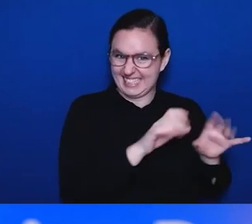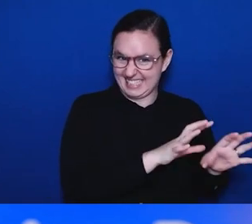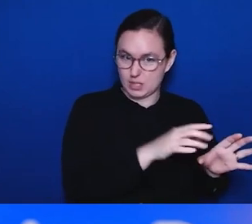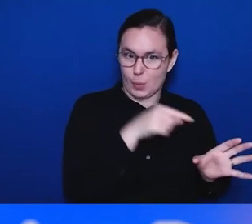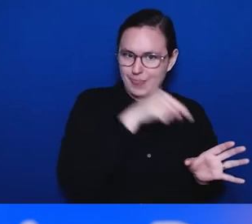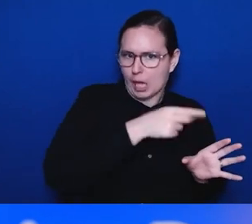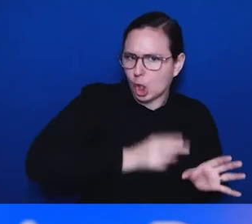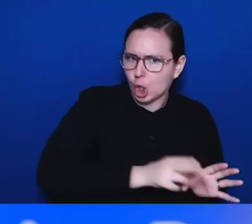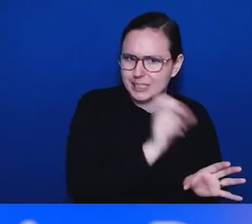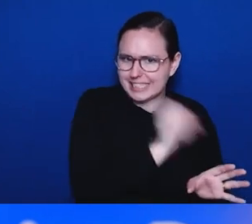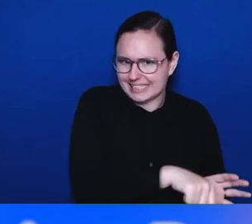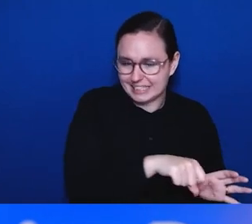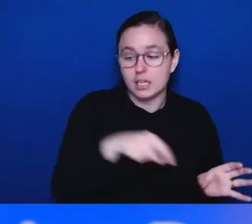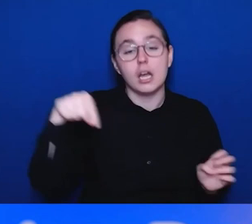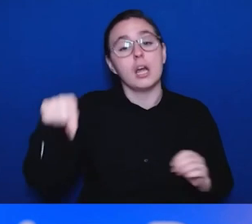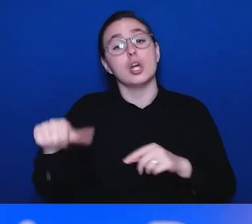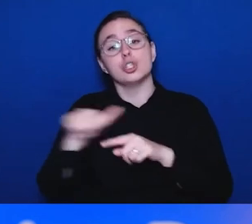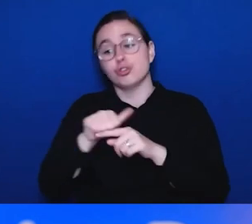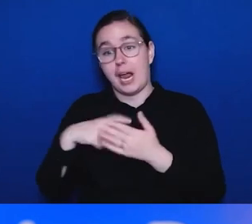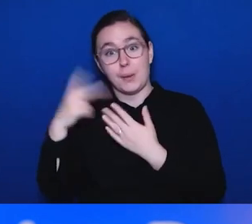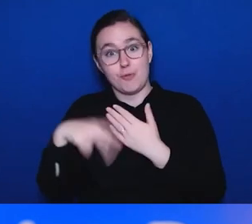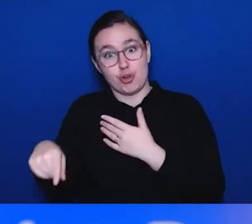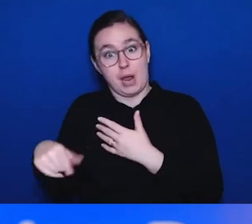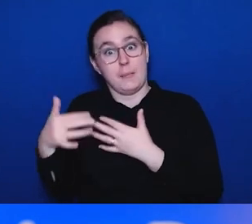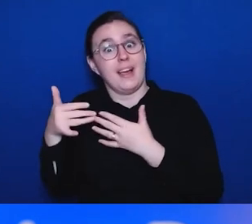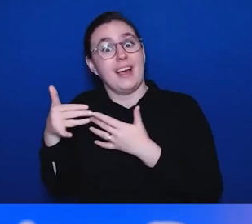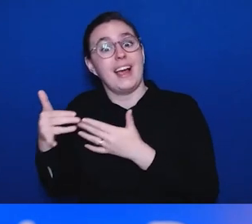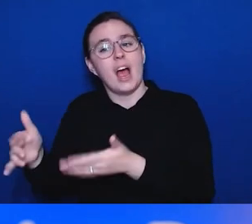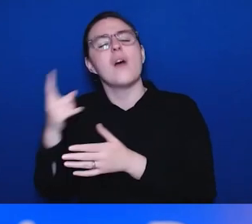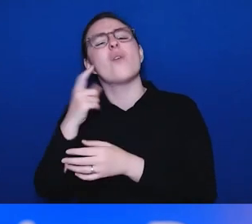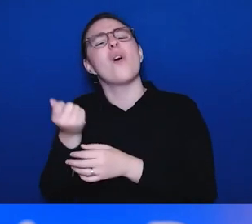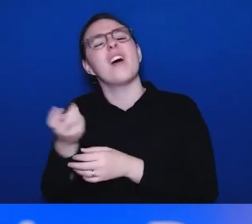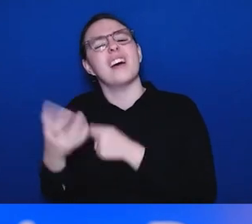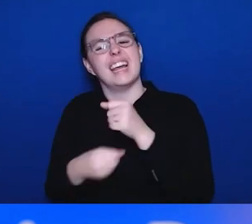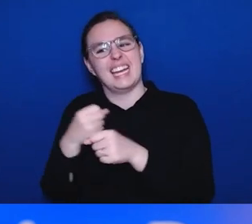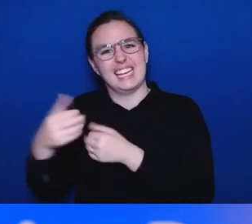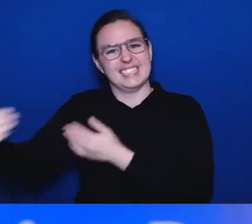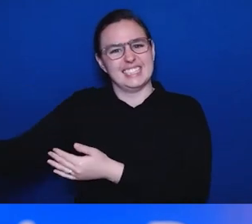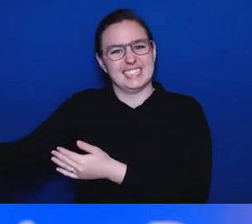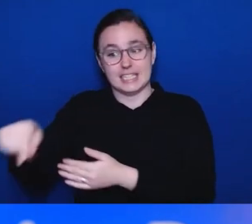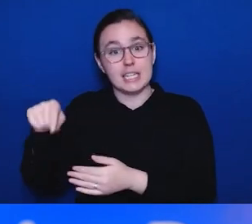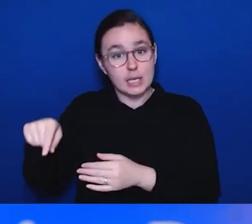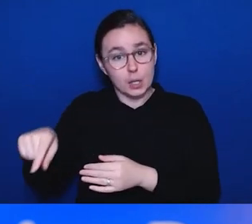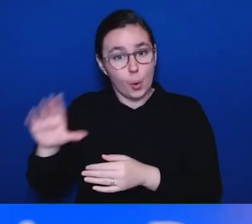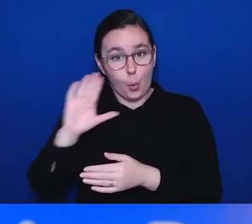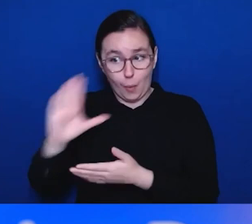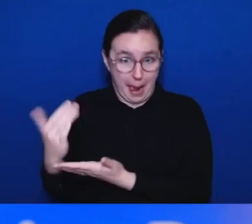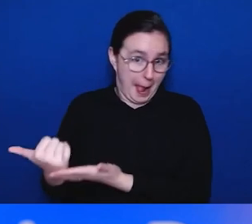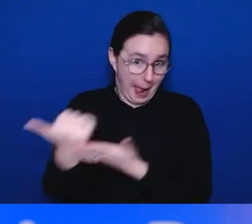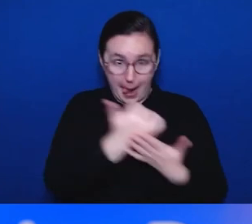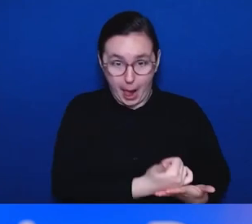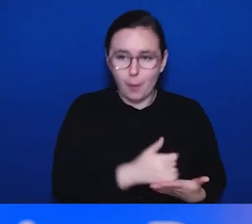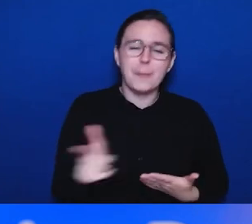hospitals, in family doctors immediately. I feel that urgency from them. It will be some years before doctors come